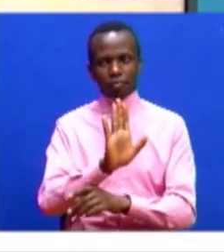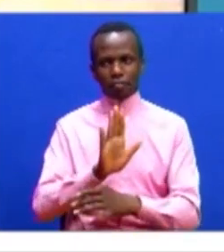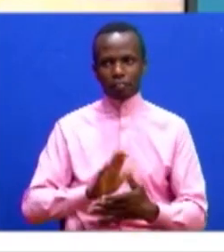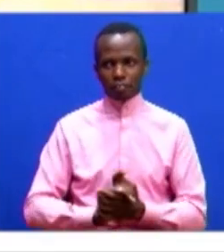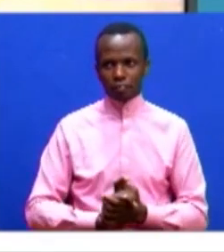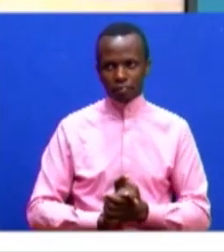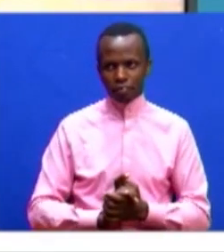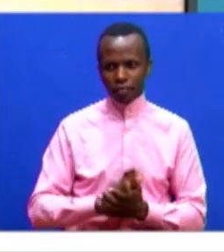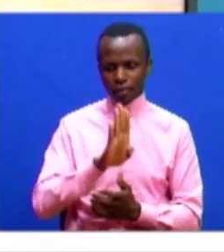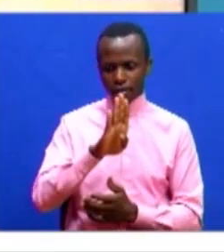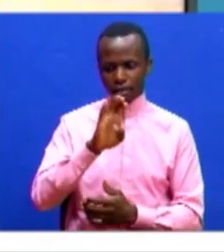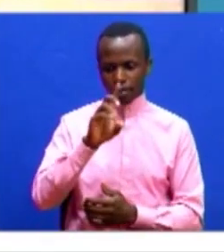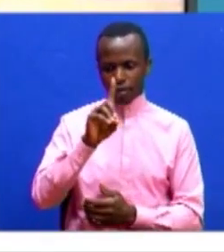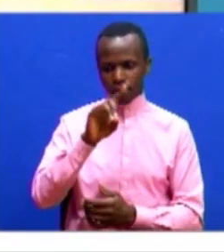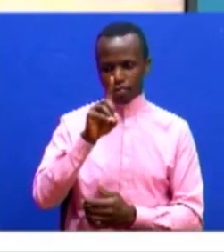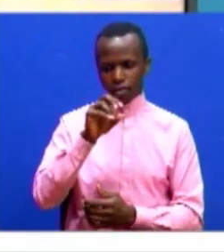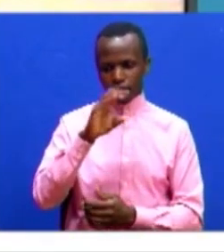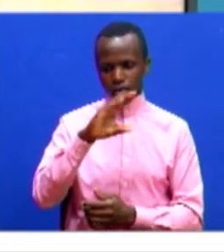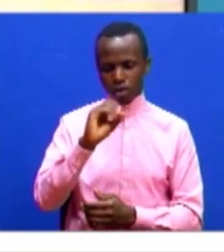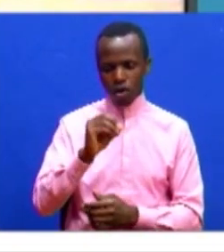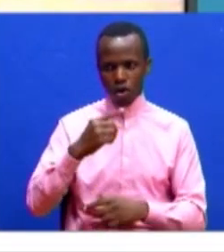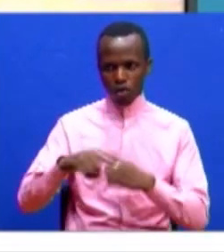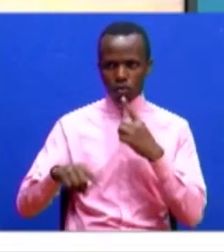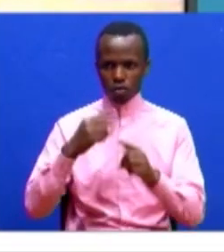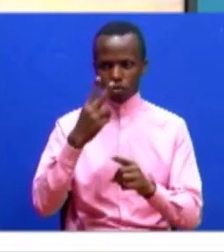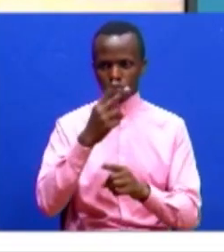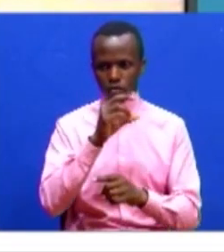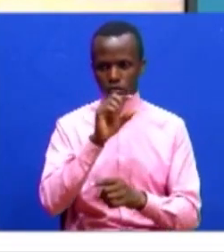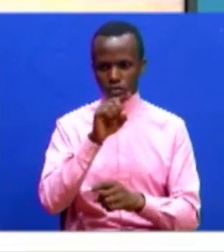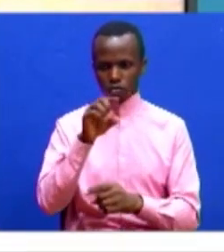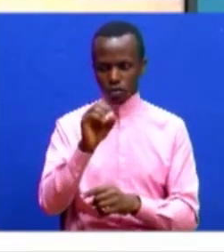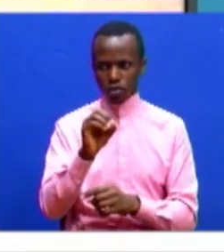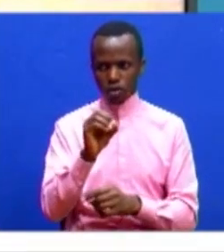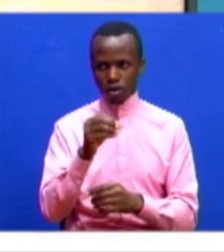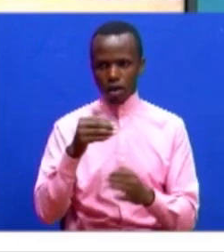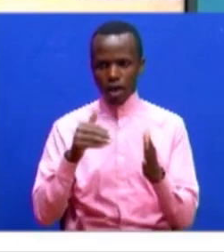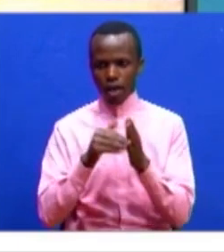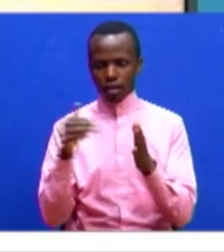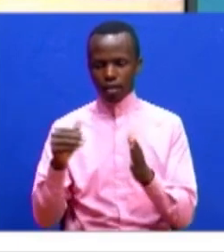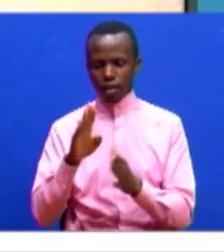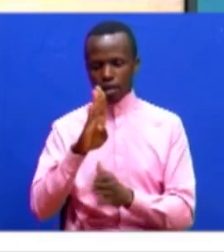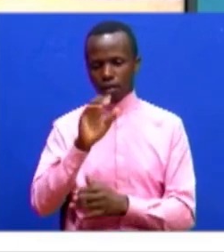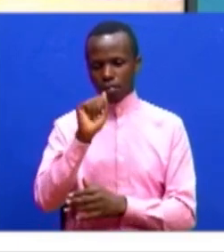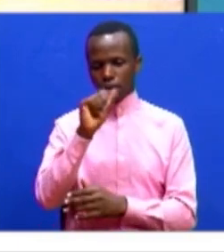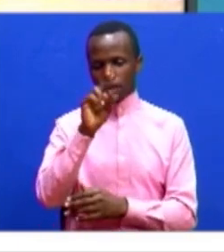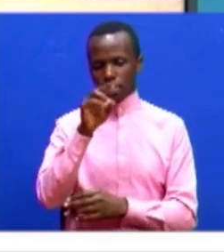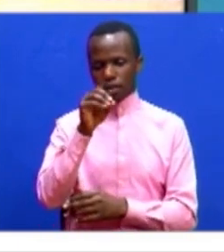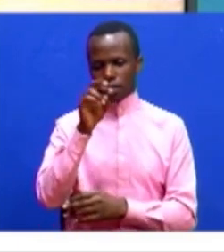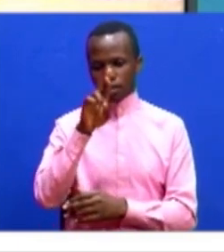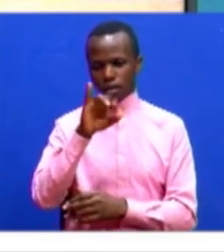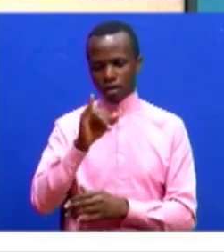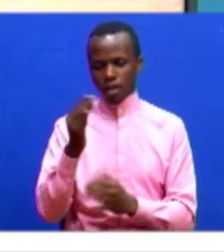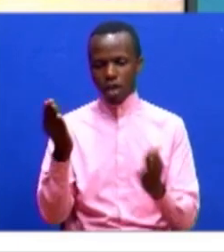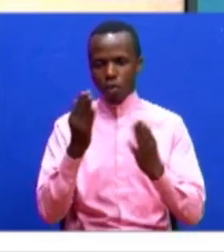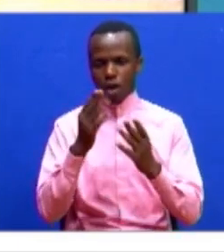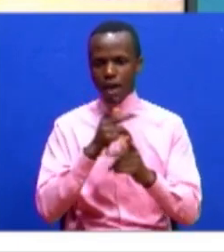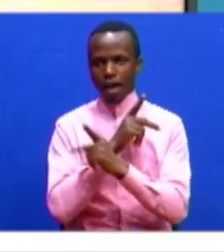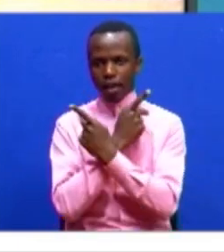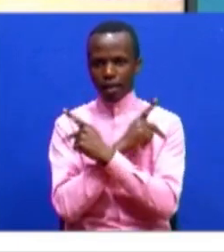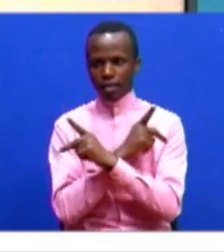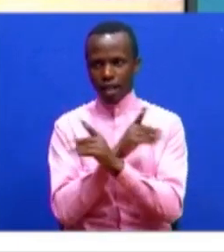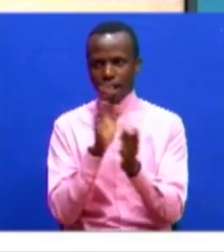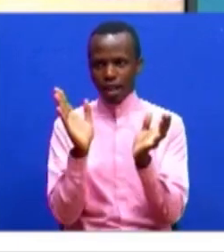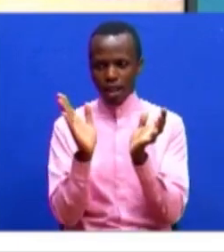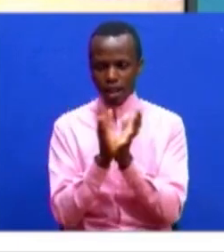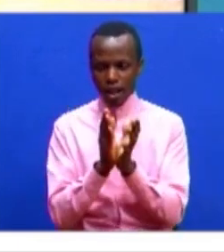Bidco United secured a 2-0 victory over Bandari on Monday, the 9th of October, Al Kasarani Annex. Posta Rangers still